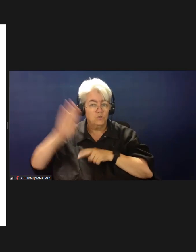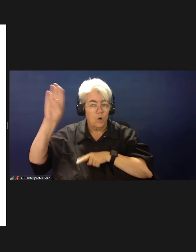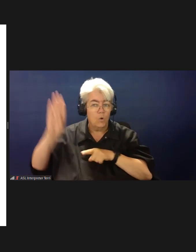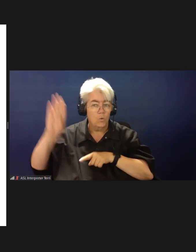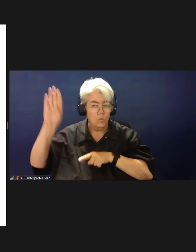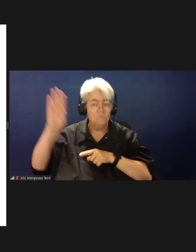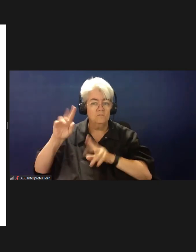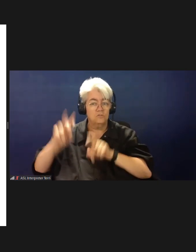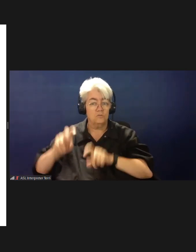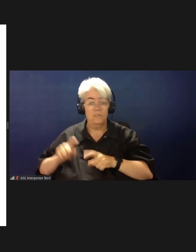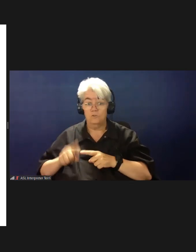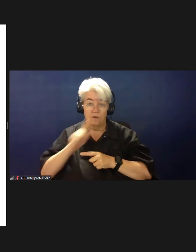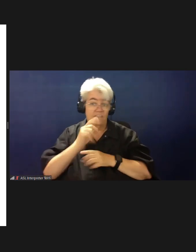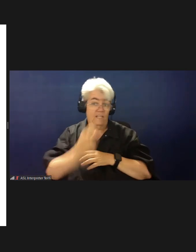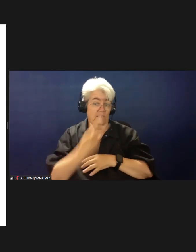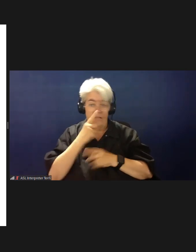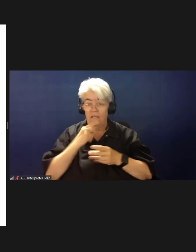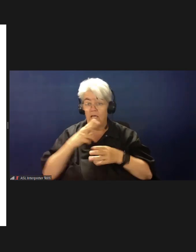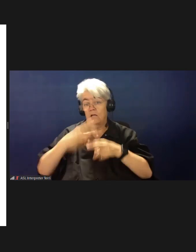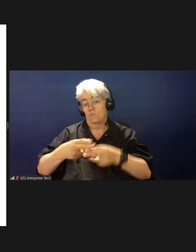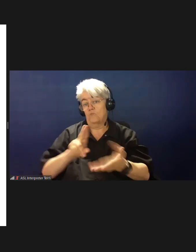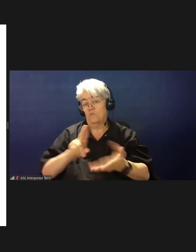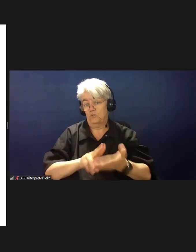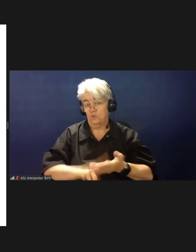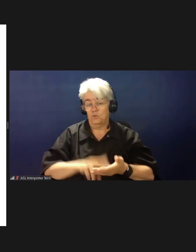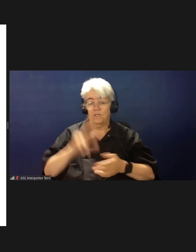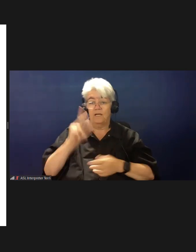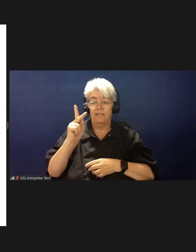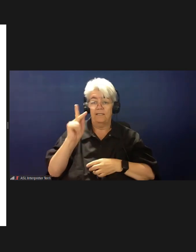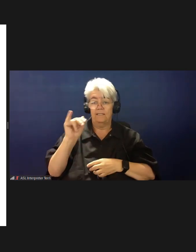our way, and if they need to register, they can go to